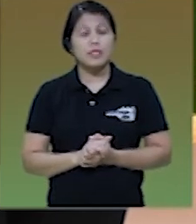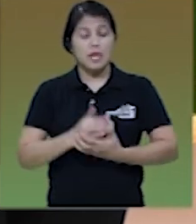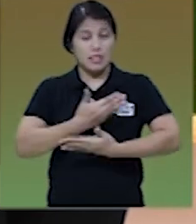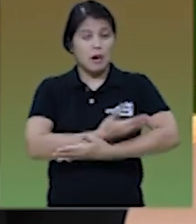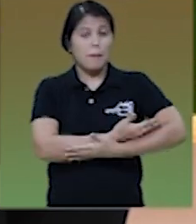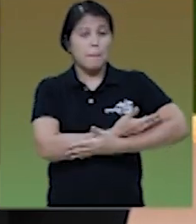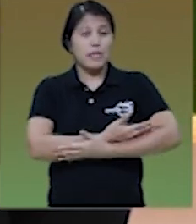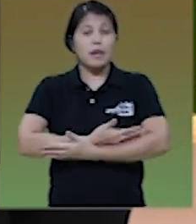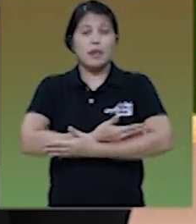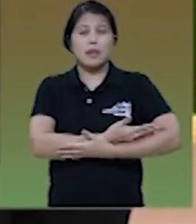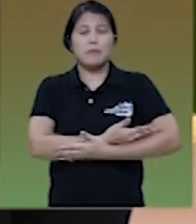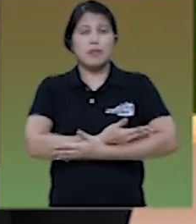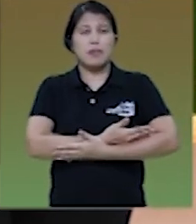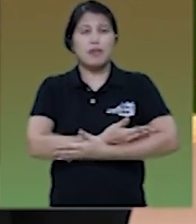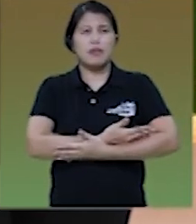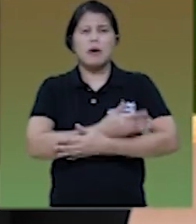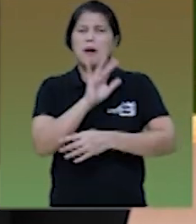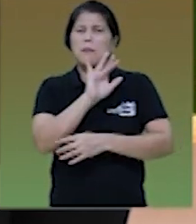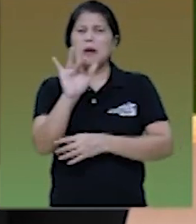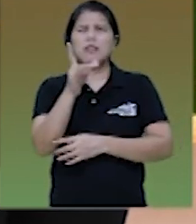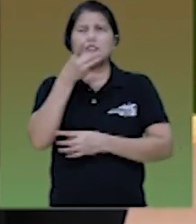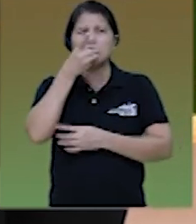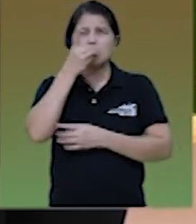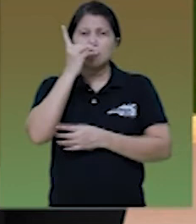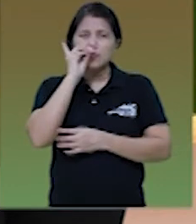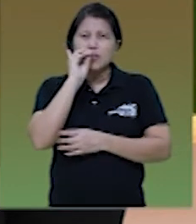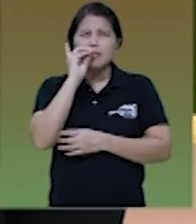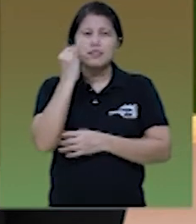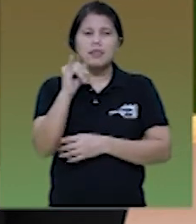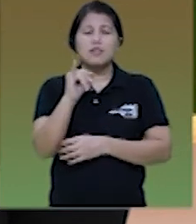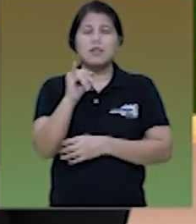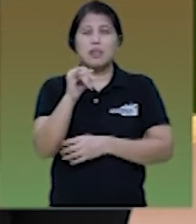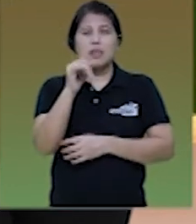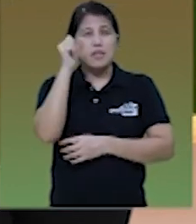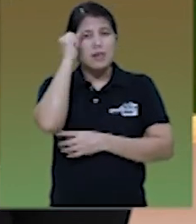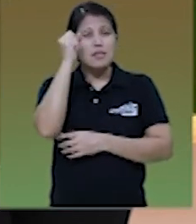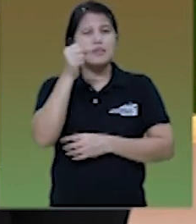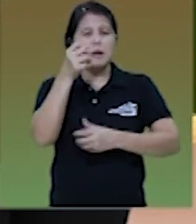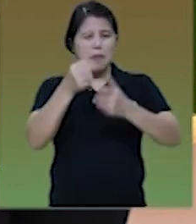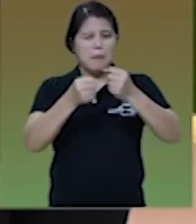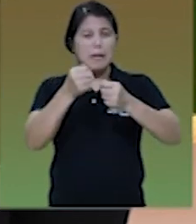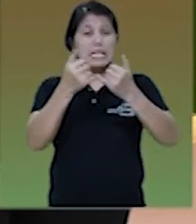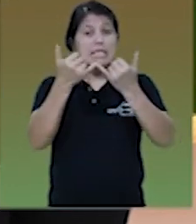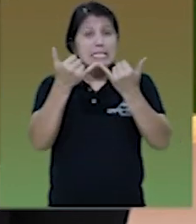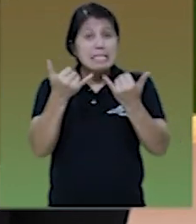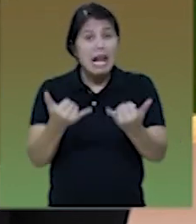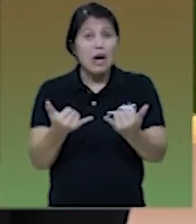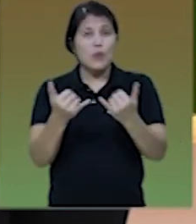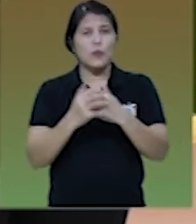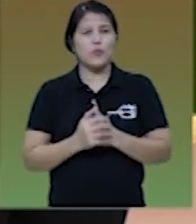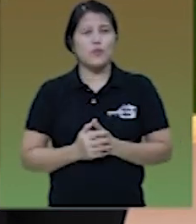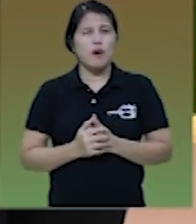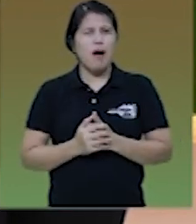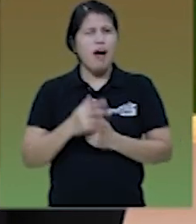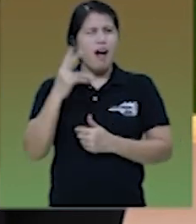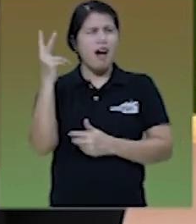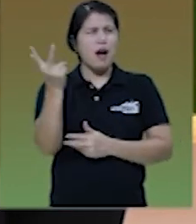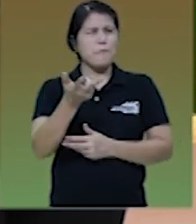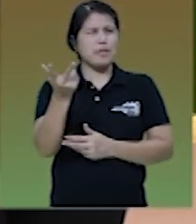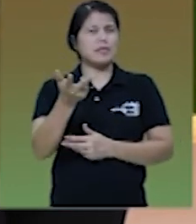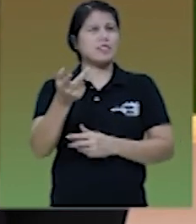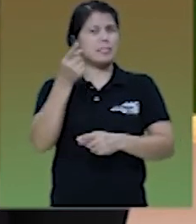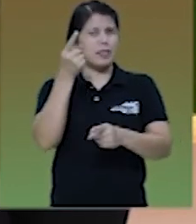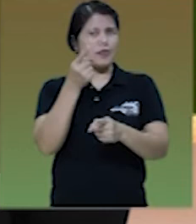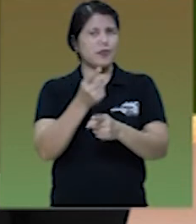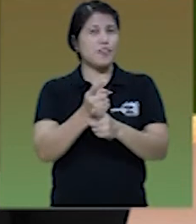The baby blank is drinking his milk now. Amazing.